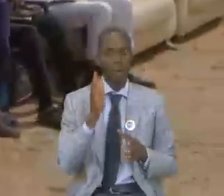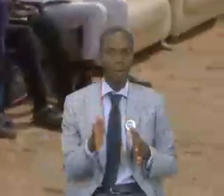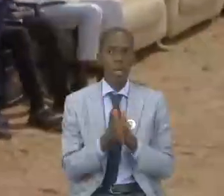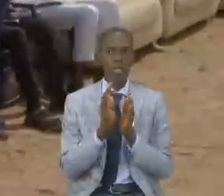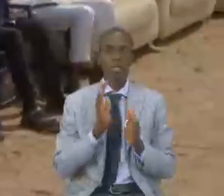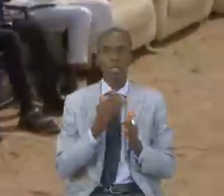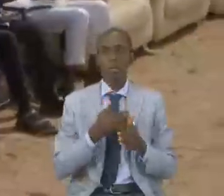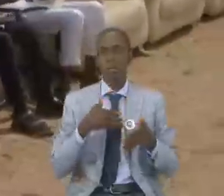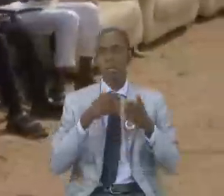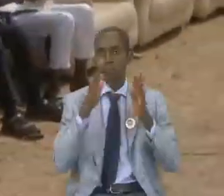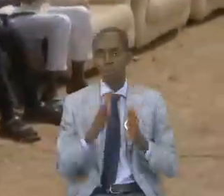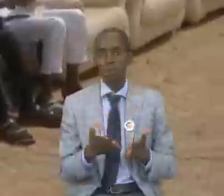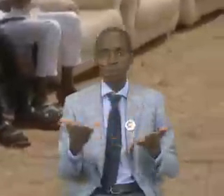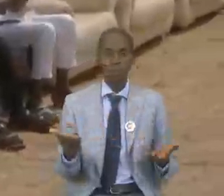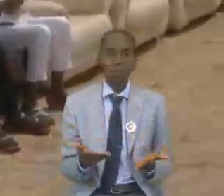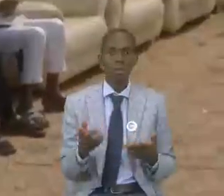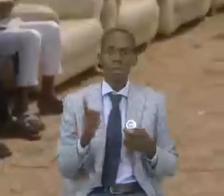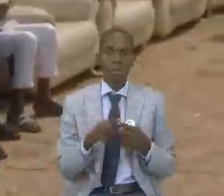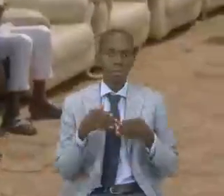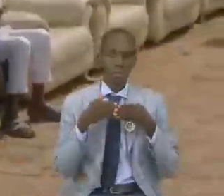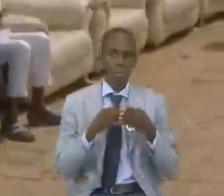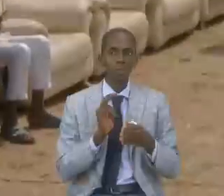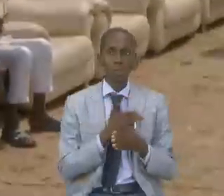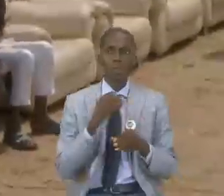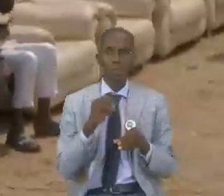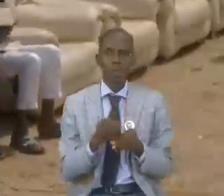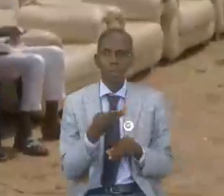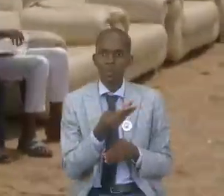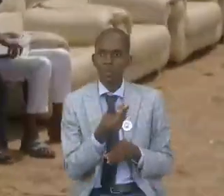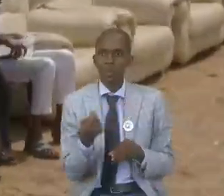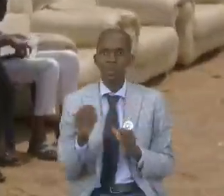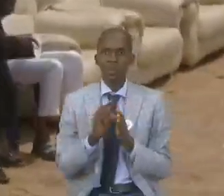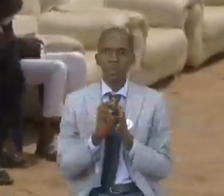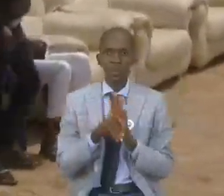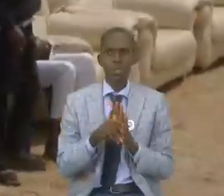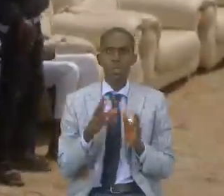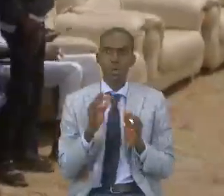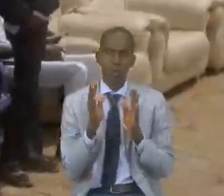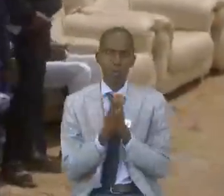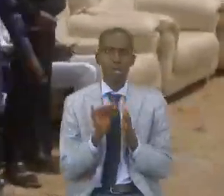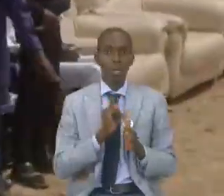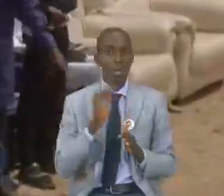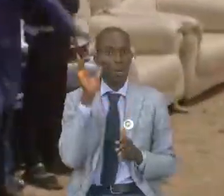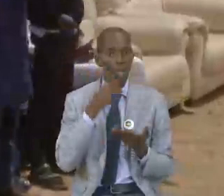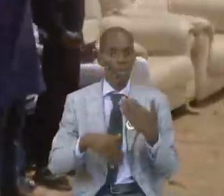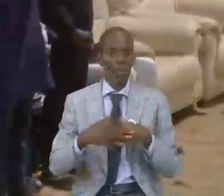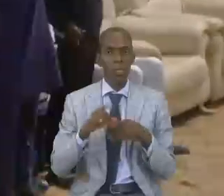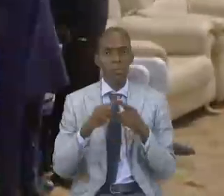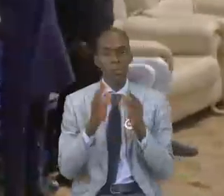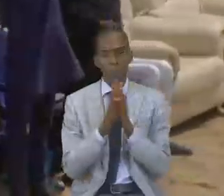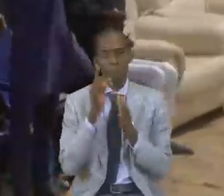overseer in the kitchen here to lead us in prayer. A few minutes. I'm still here. I'm going to pray for you. Don't go. You're going to have a